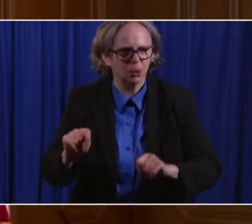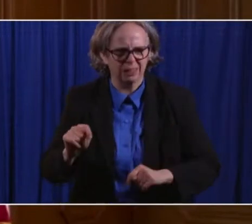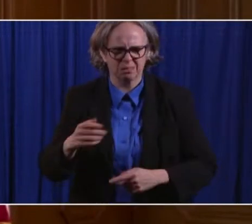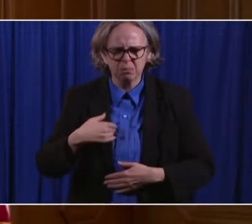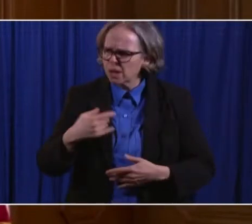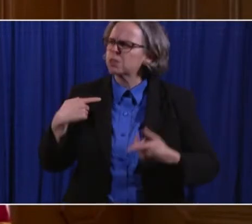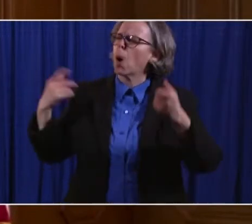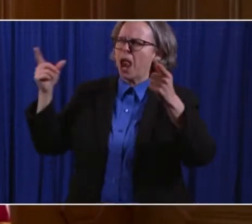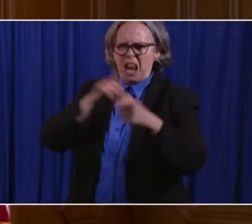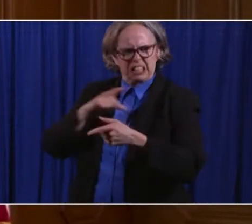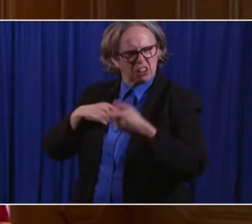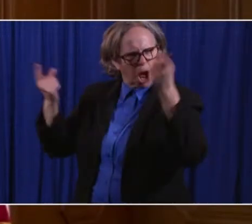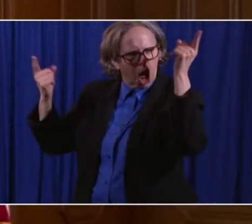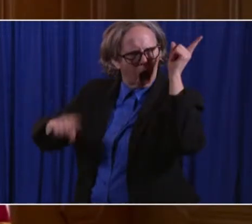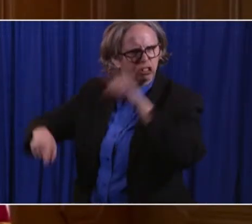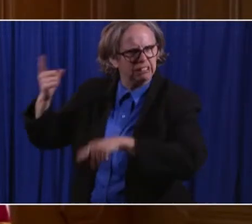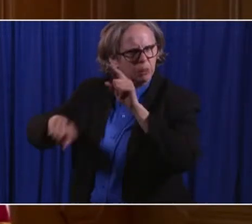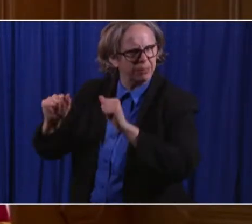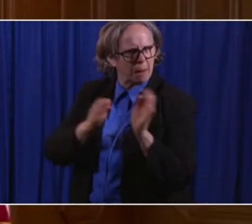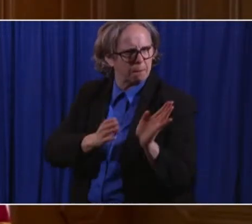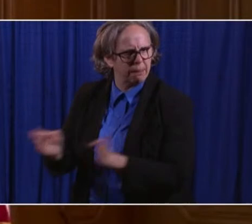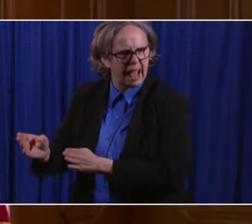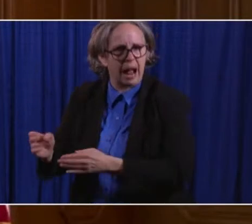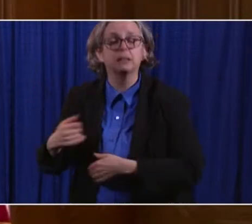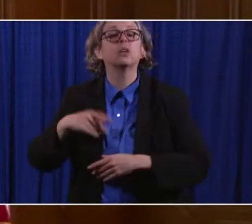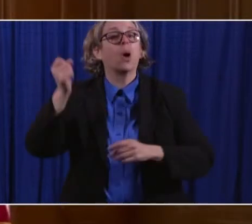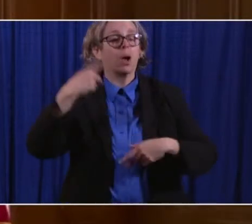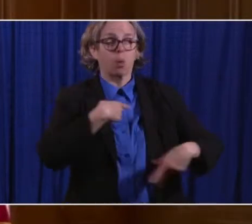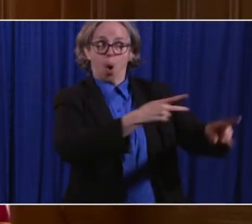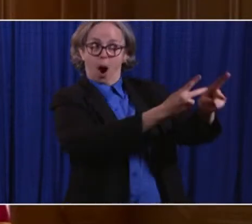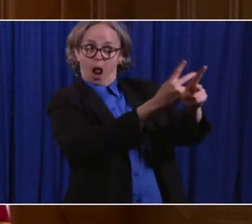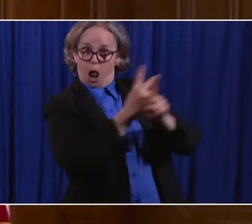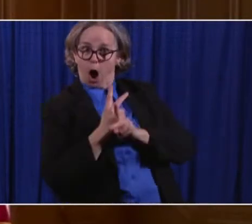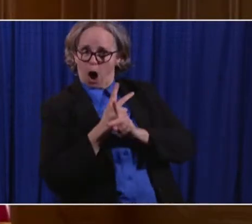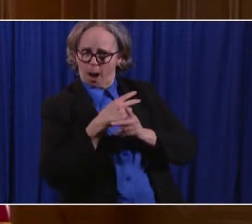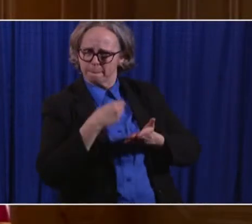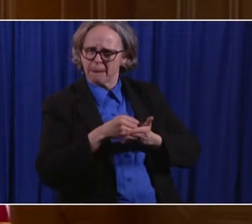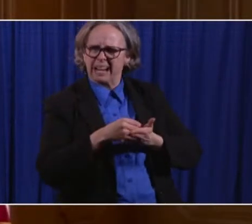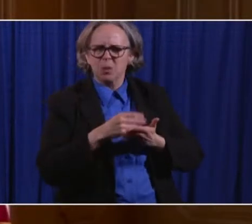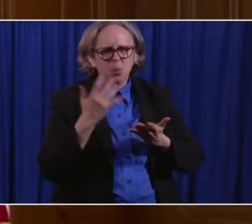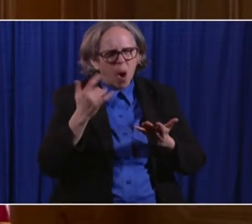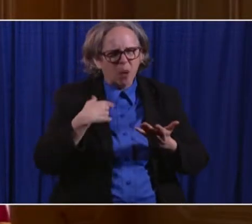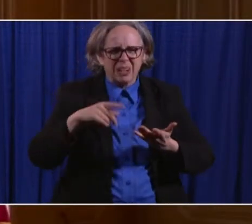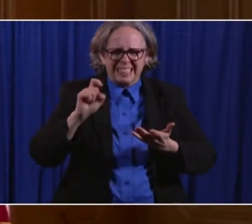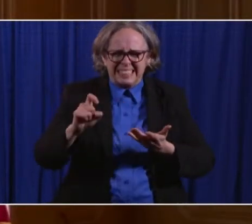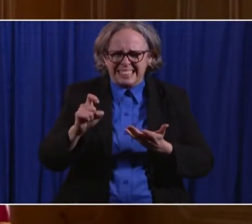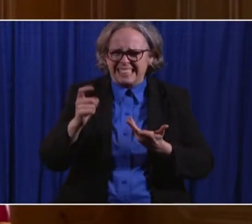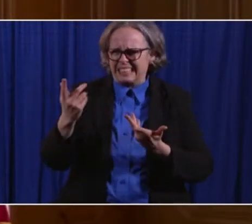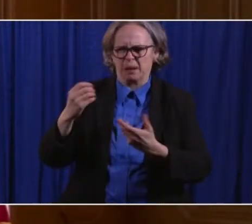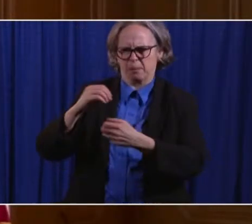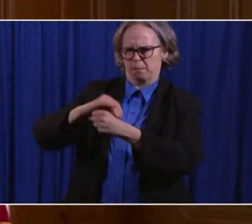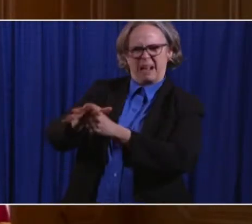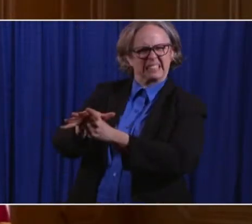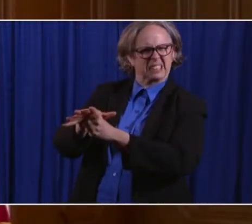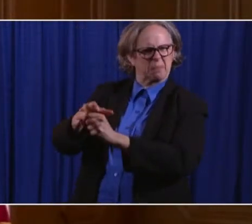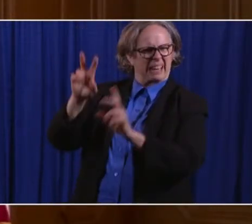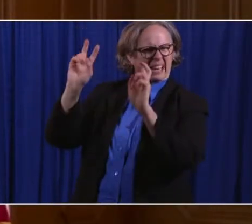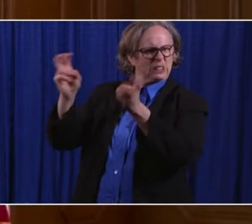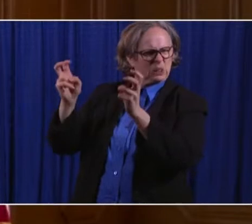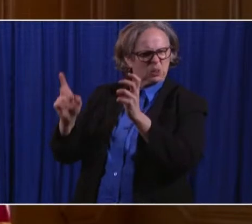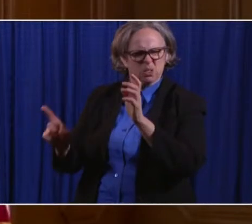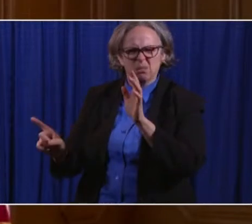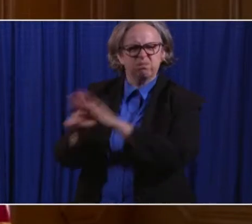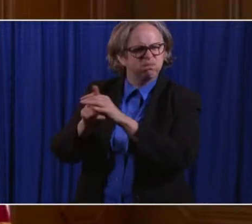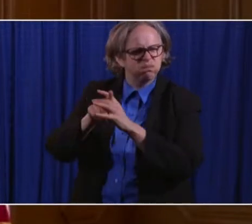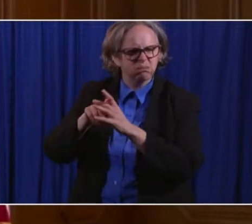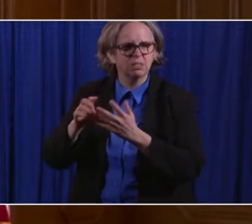The loan itself, of course, was caused by the pandemic, and paying this off now will free Ohio employers